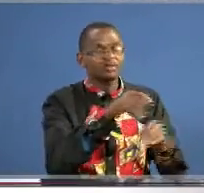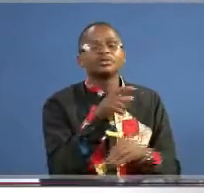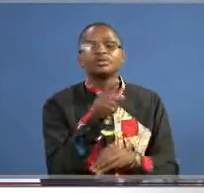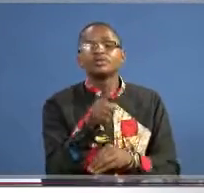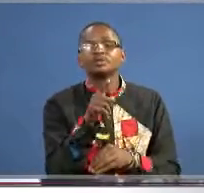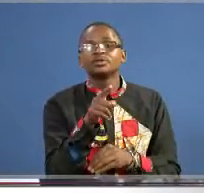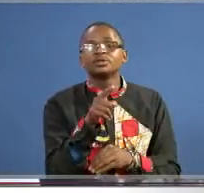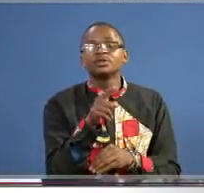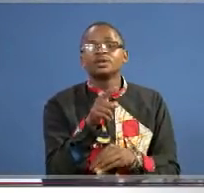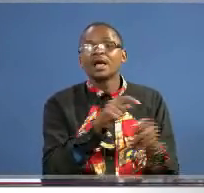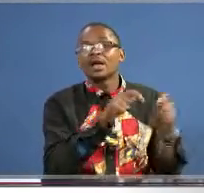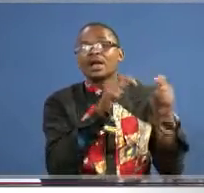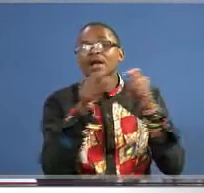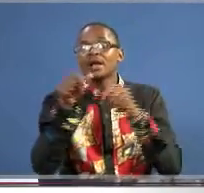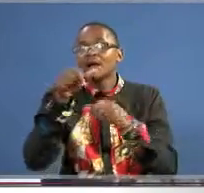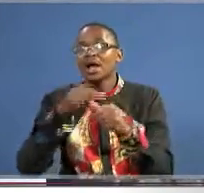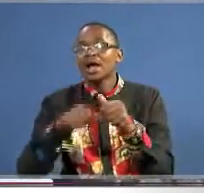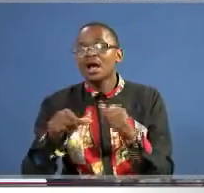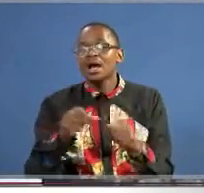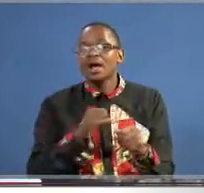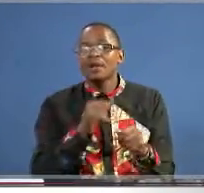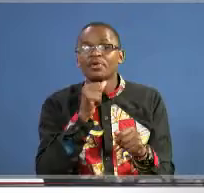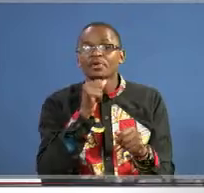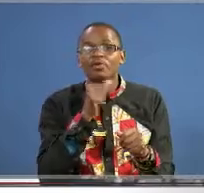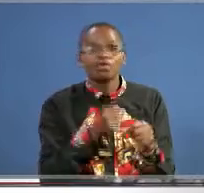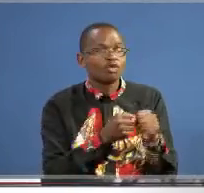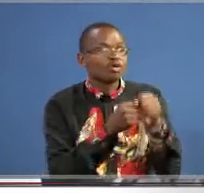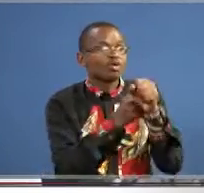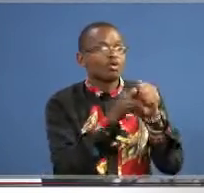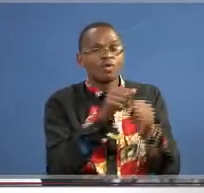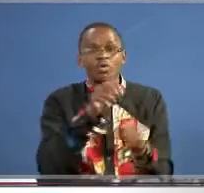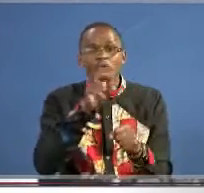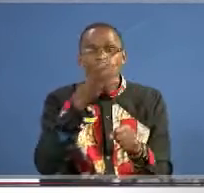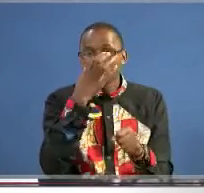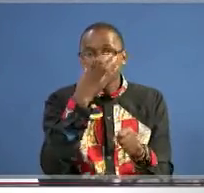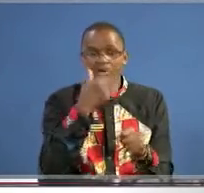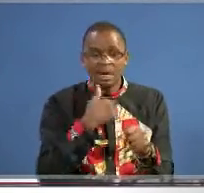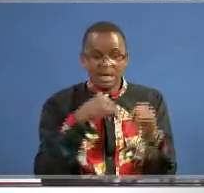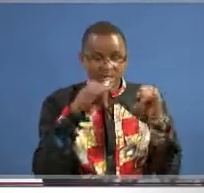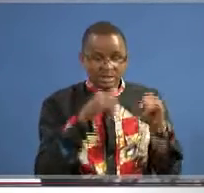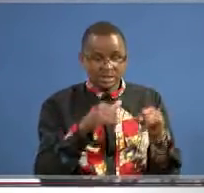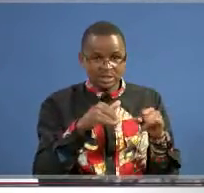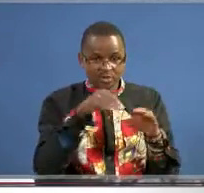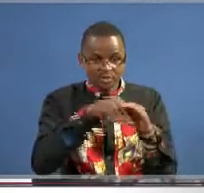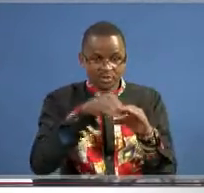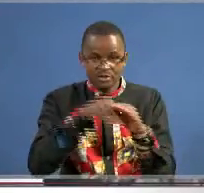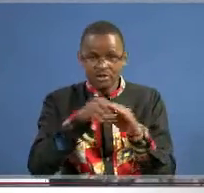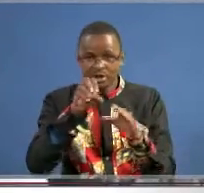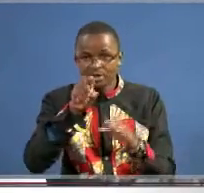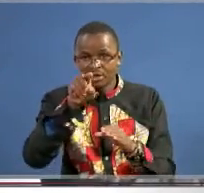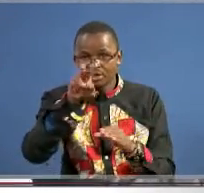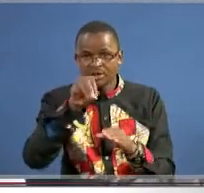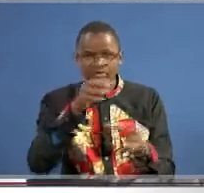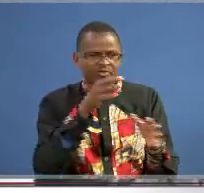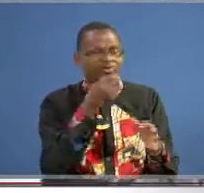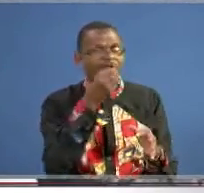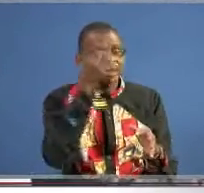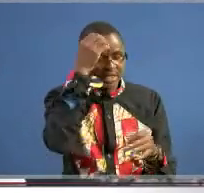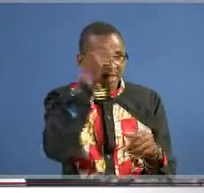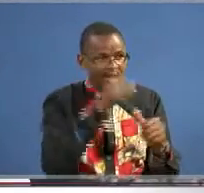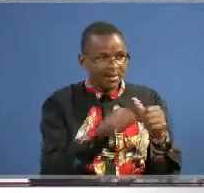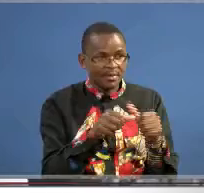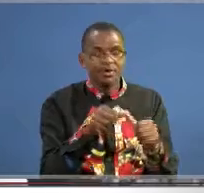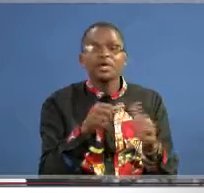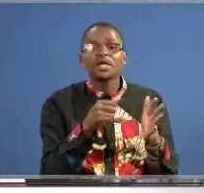a turnaround and says, you know what, I am not going to support William Ruto. I will stay within ODM. Even if she's pretending about it,